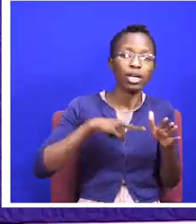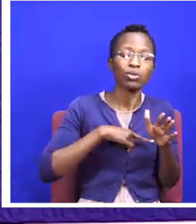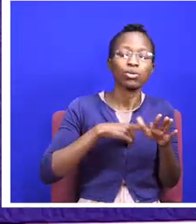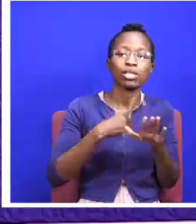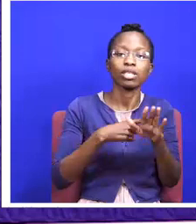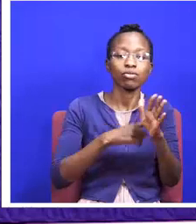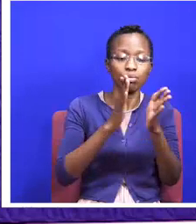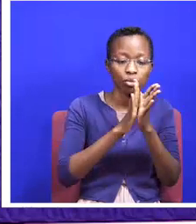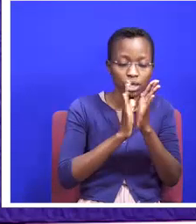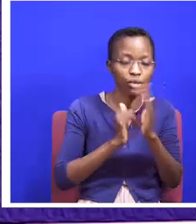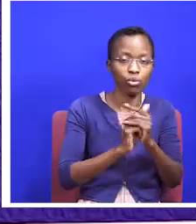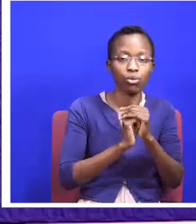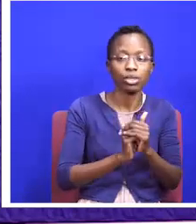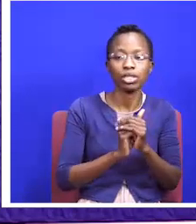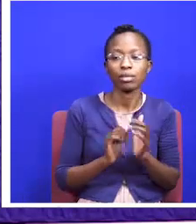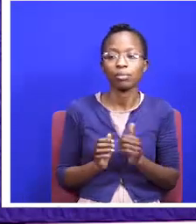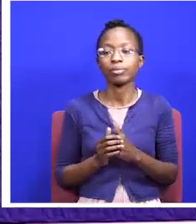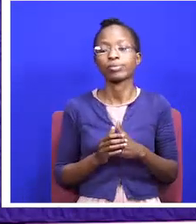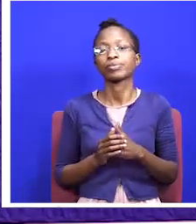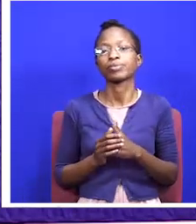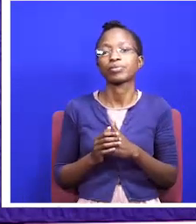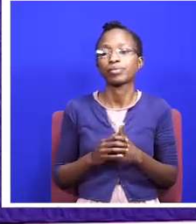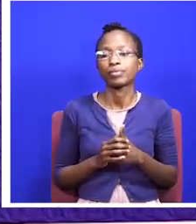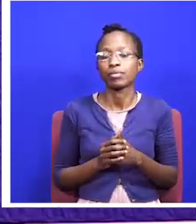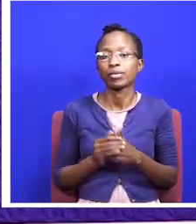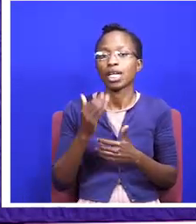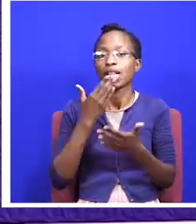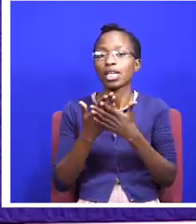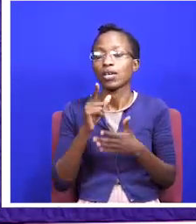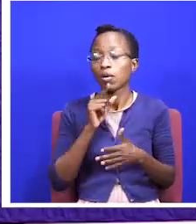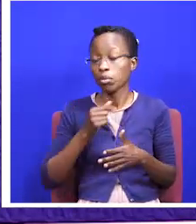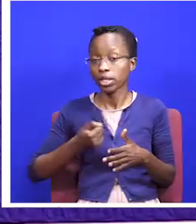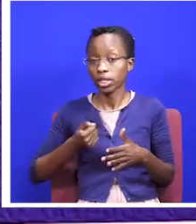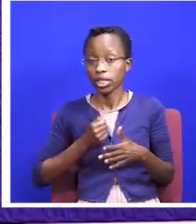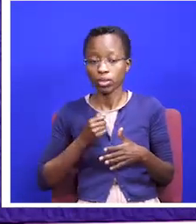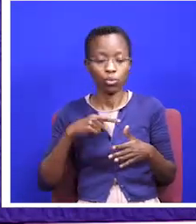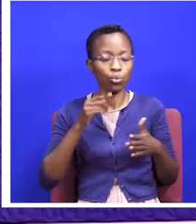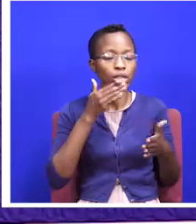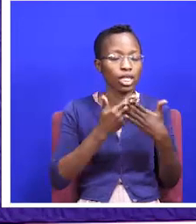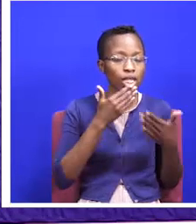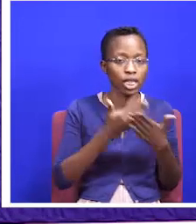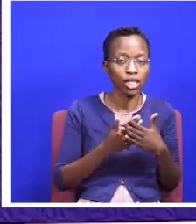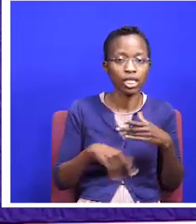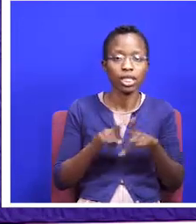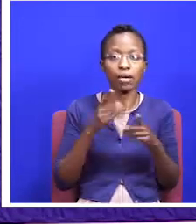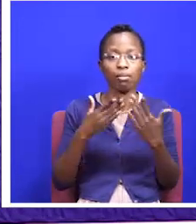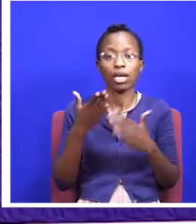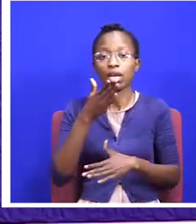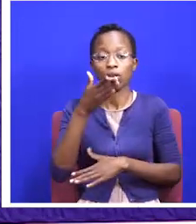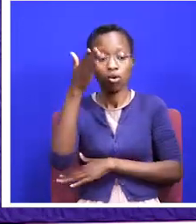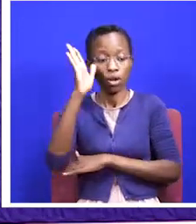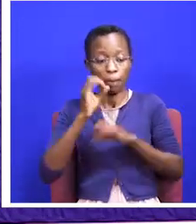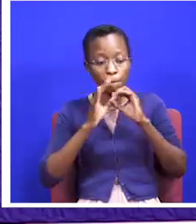girls in the worship team who led us so well in a time of worship and praise. Thank you, boys